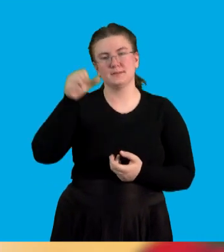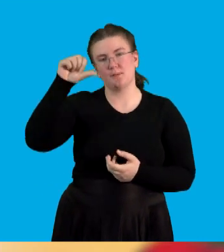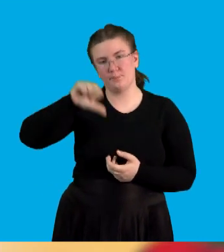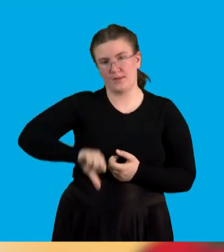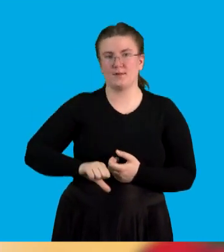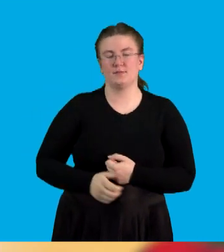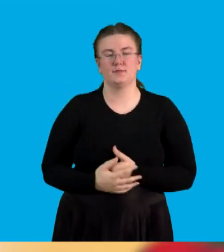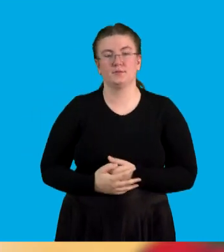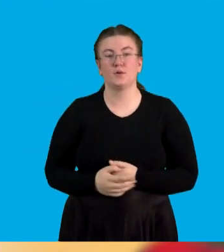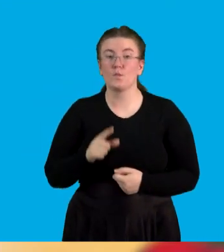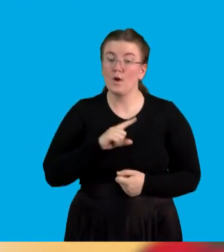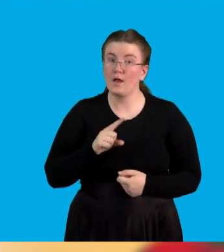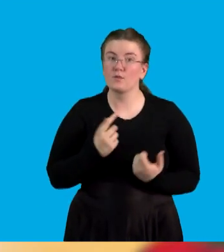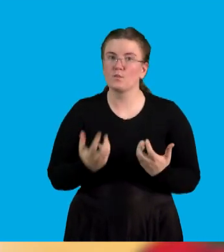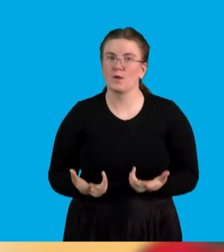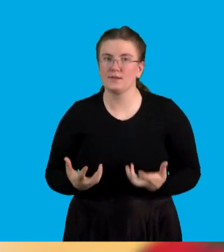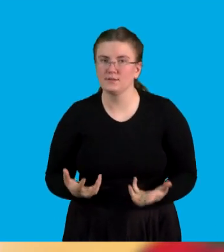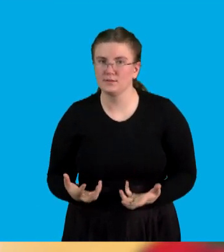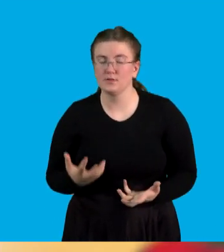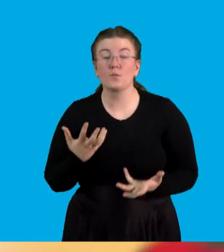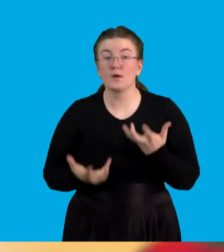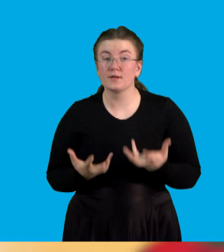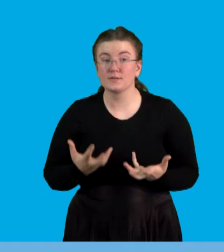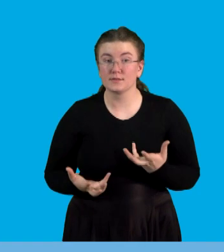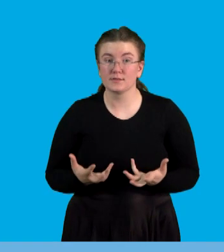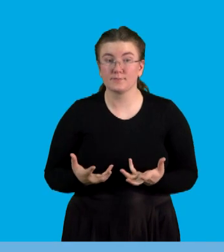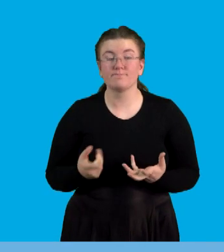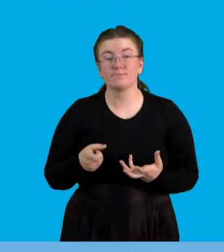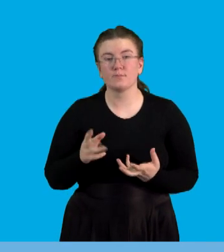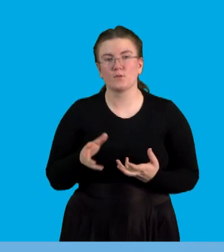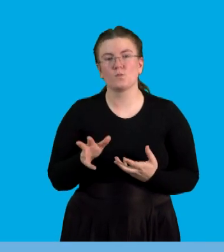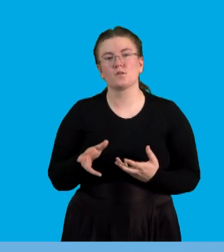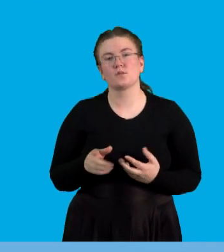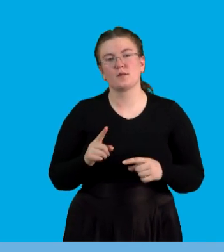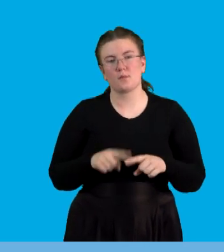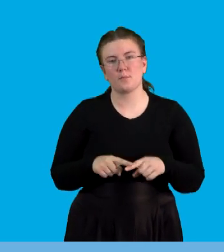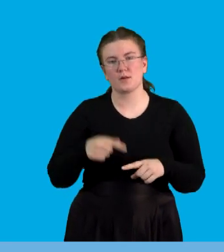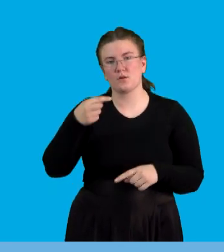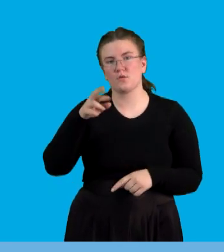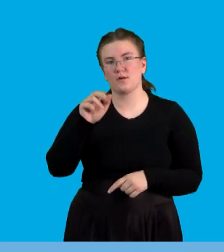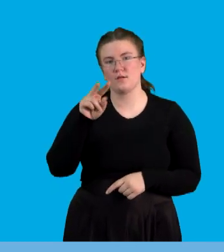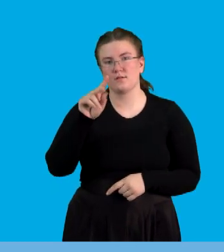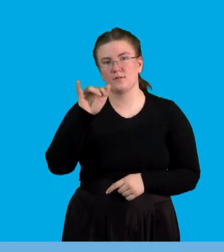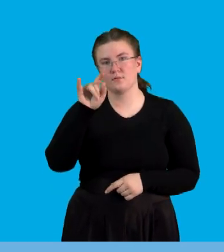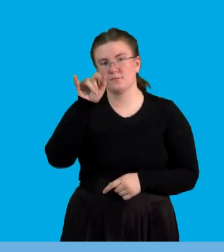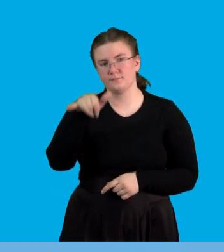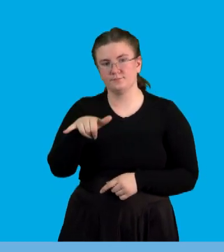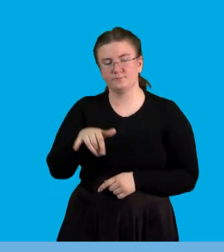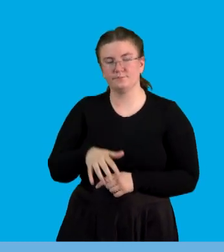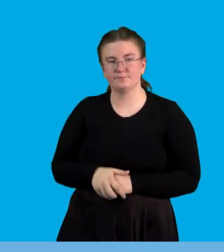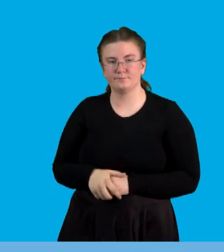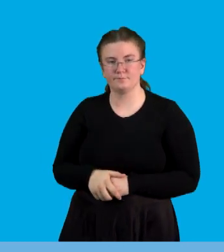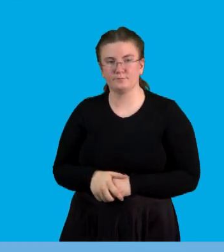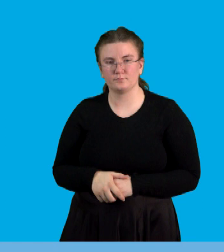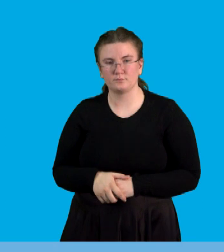because of the weight. And remember that is now going to be the gravitational force that is being applied onto the object that is